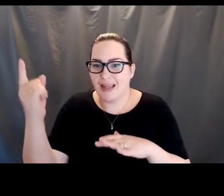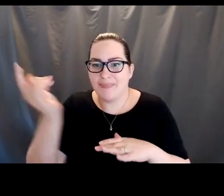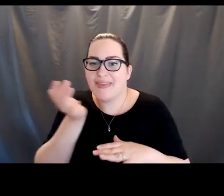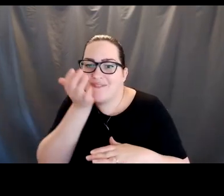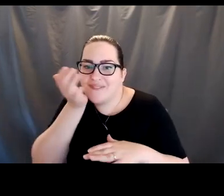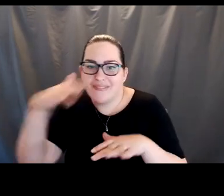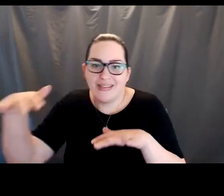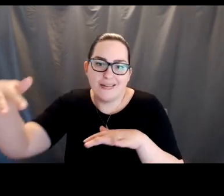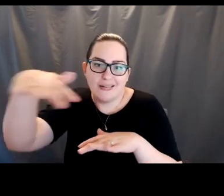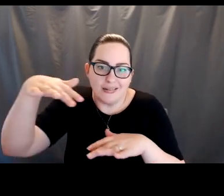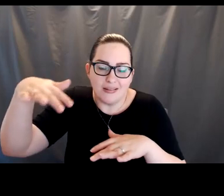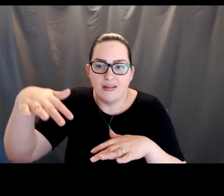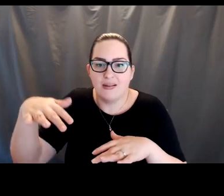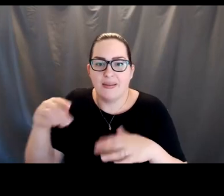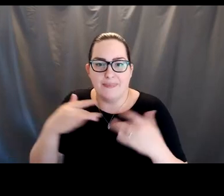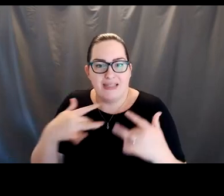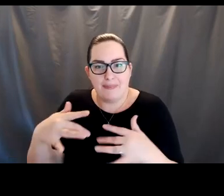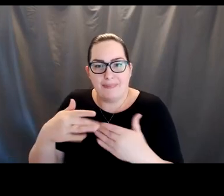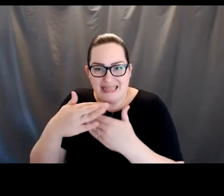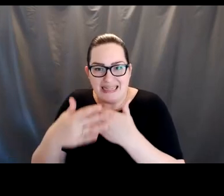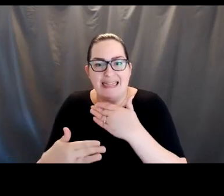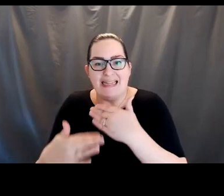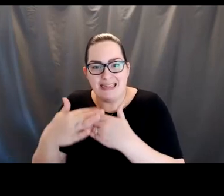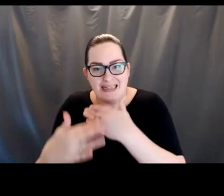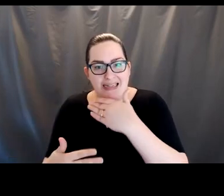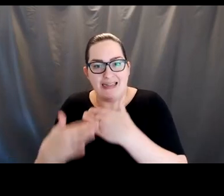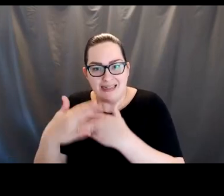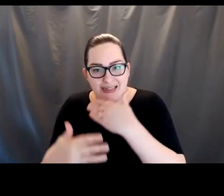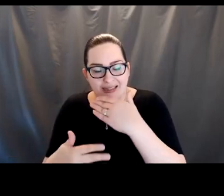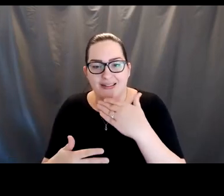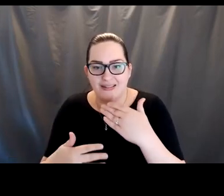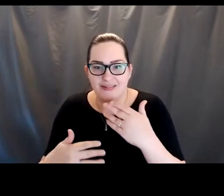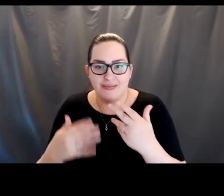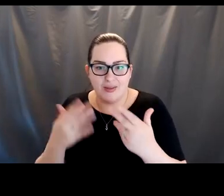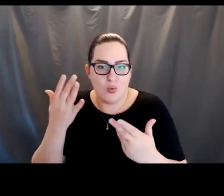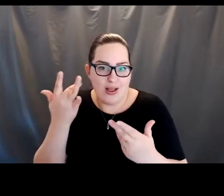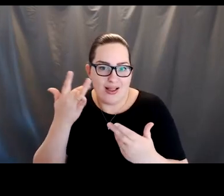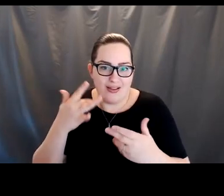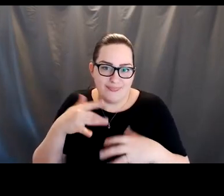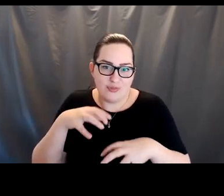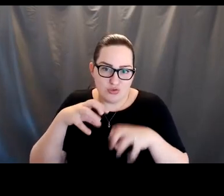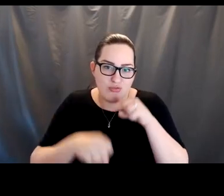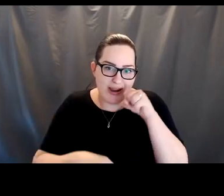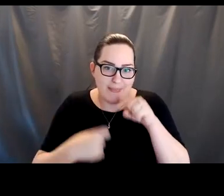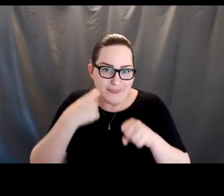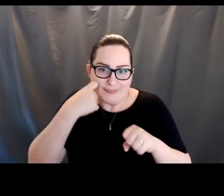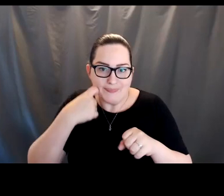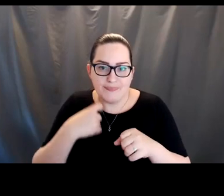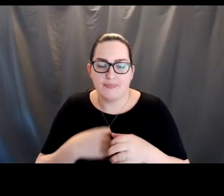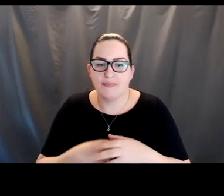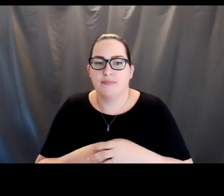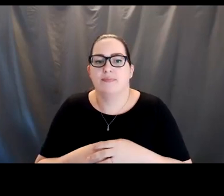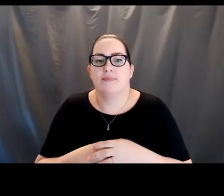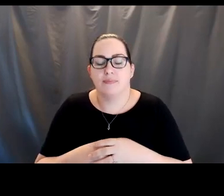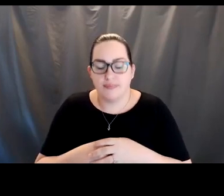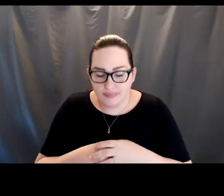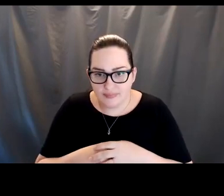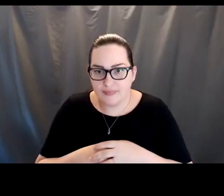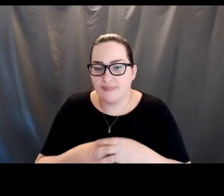kept going. So it's going and going, and I'm sitting in New York going, what the hell is happening? And I realized there's no, at that